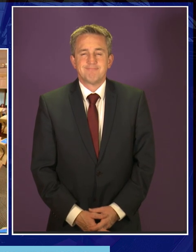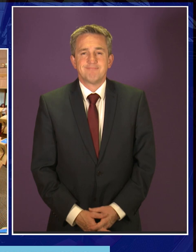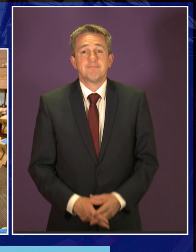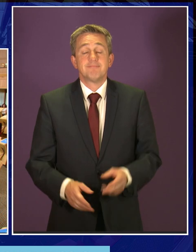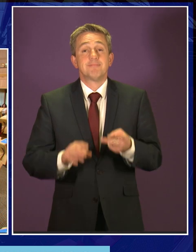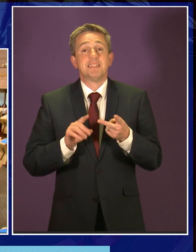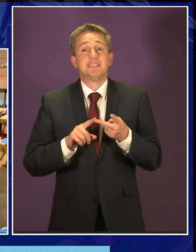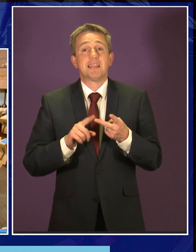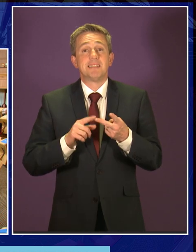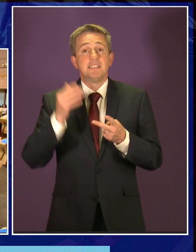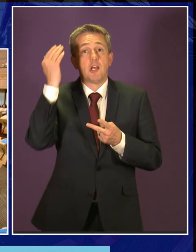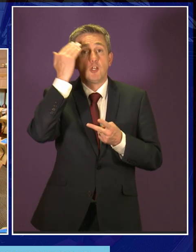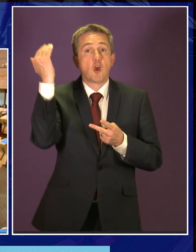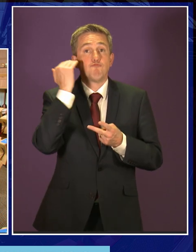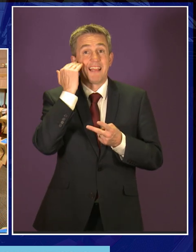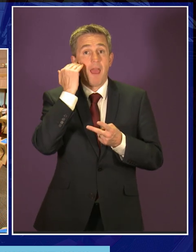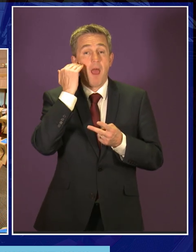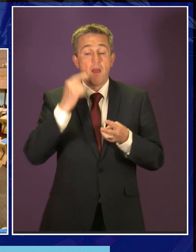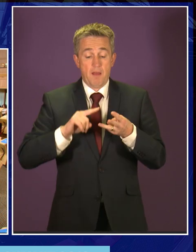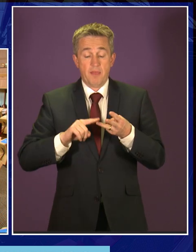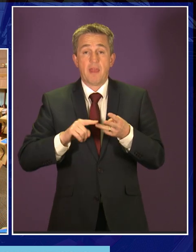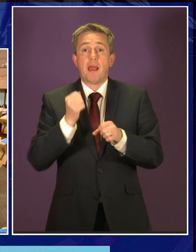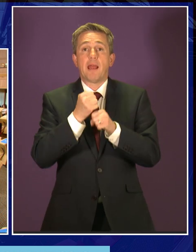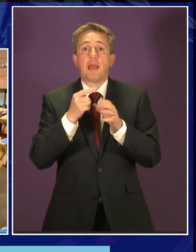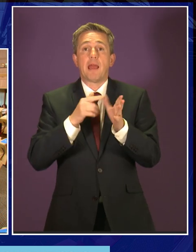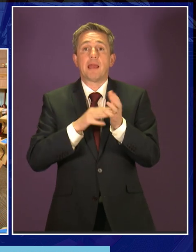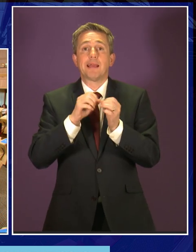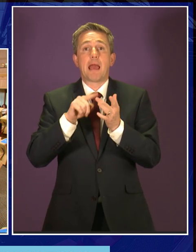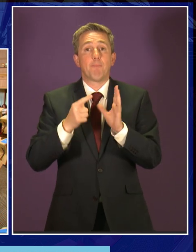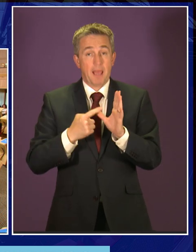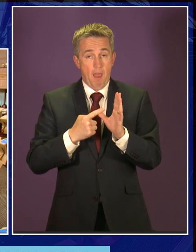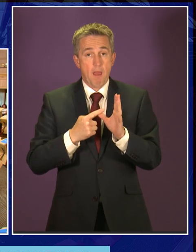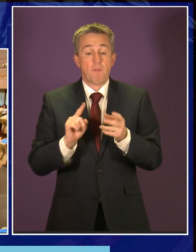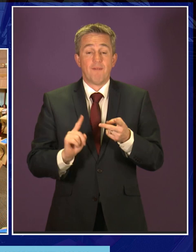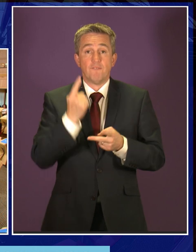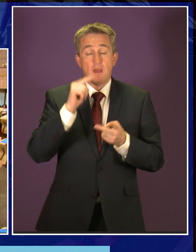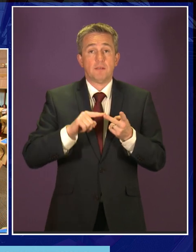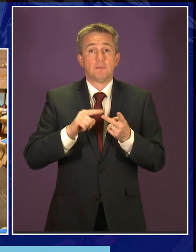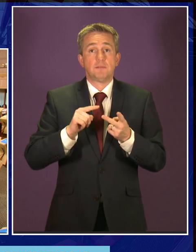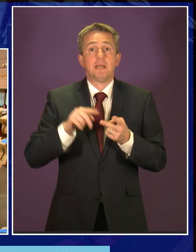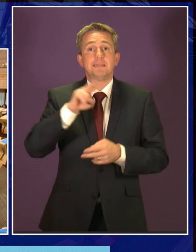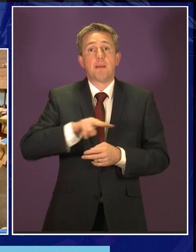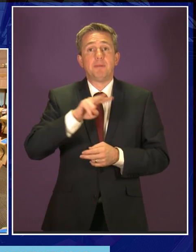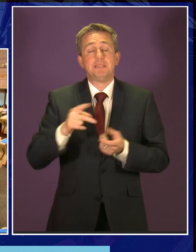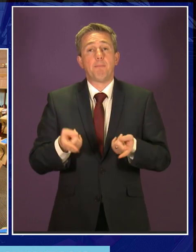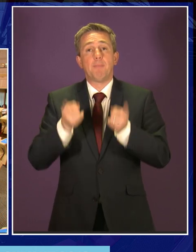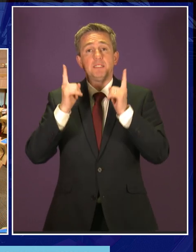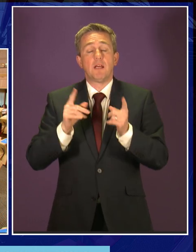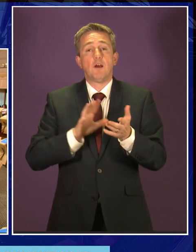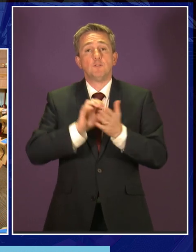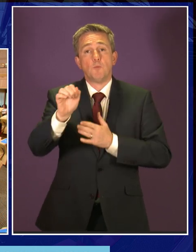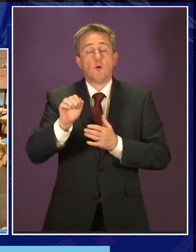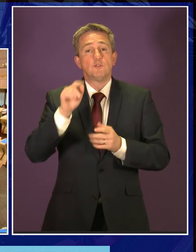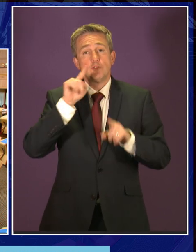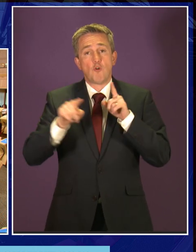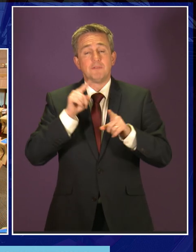I'm going to turn to Korea next, and then after that, Gambia. But first of all, from the Republic of Korea, the Deputy Minister of Culture, Sports and Tourism, Woo